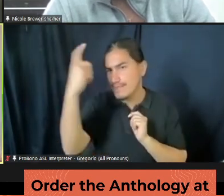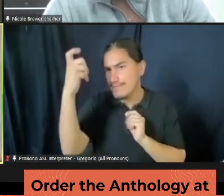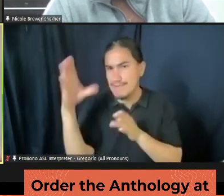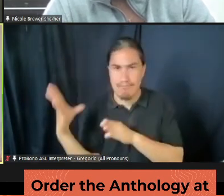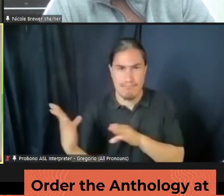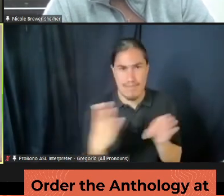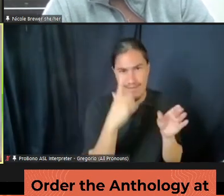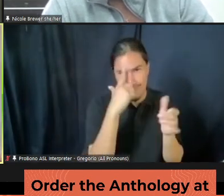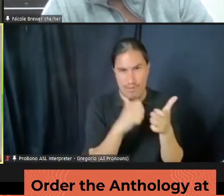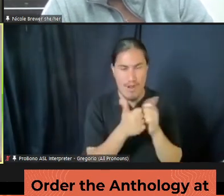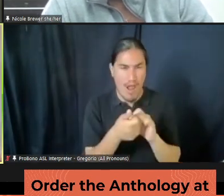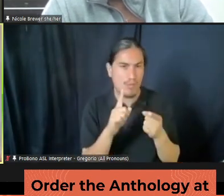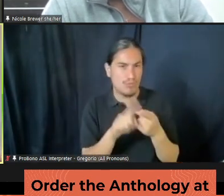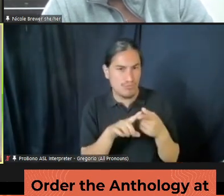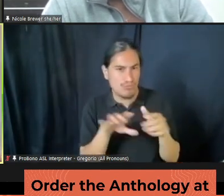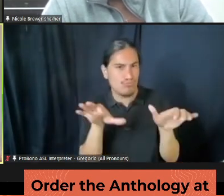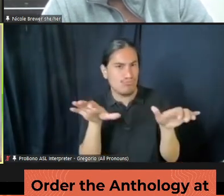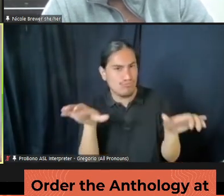to actually